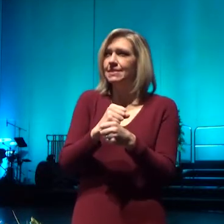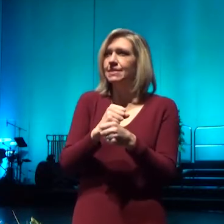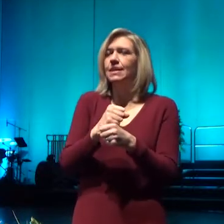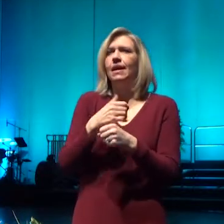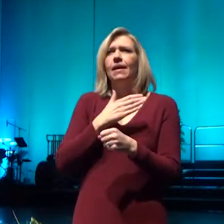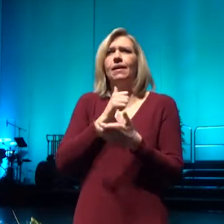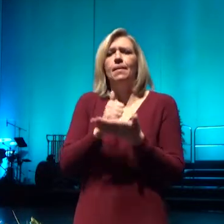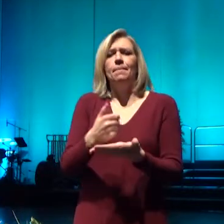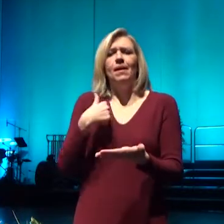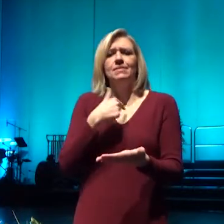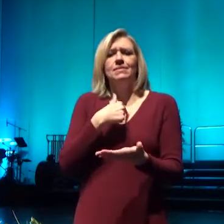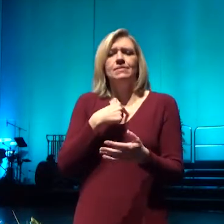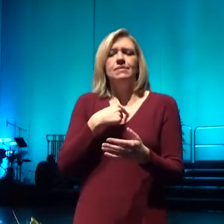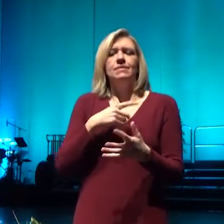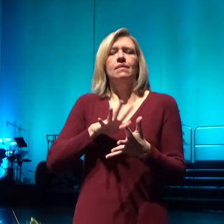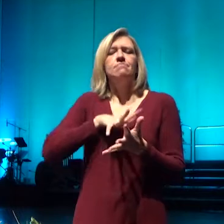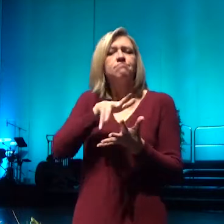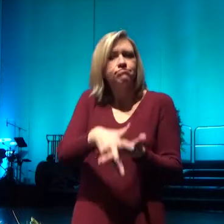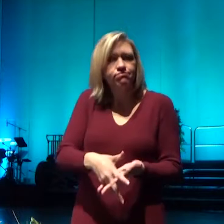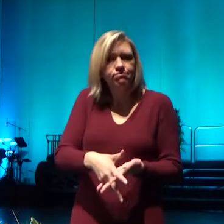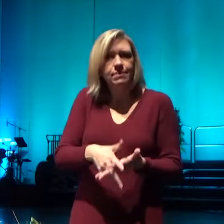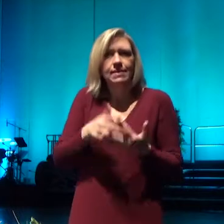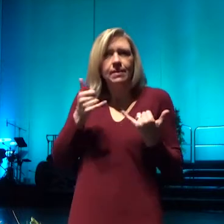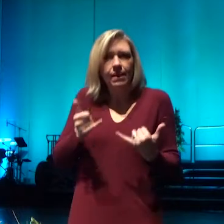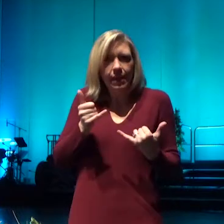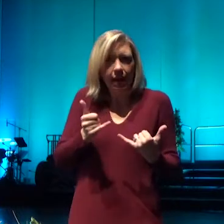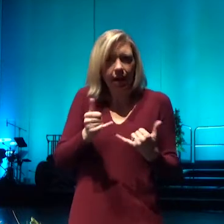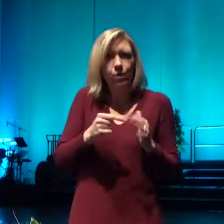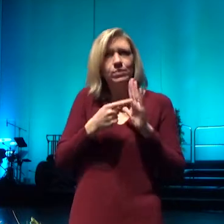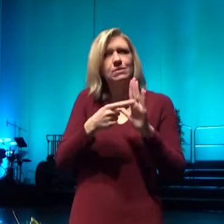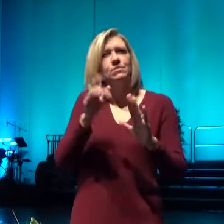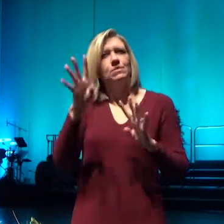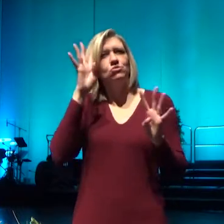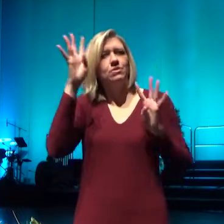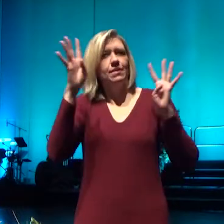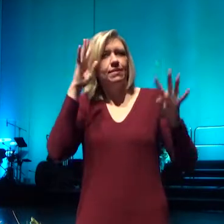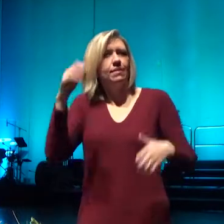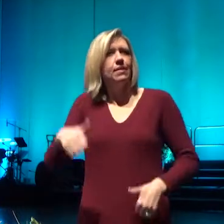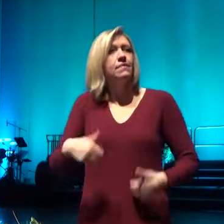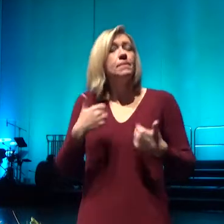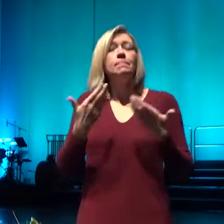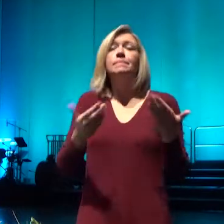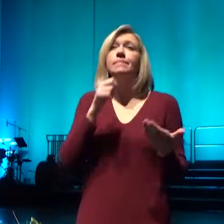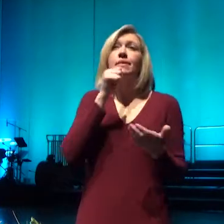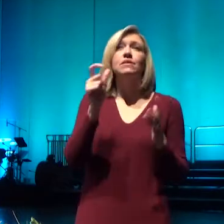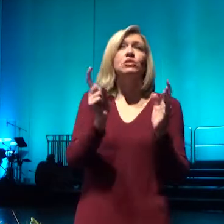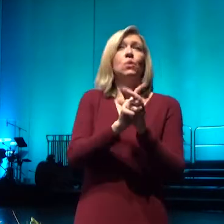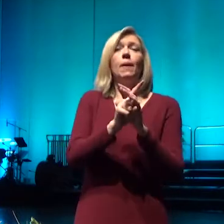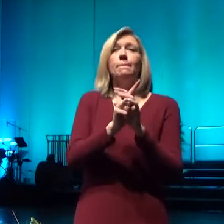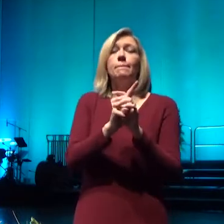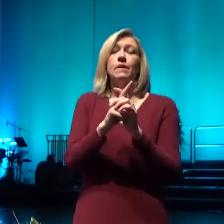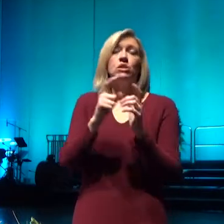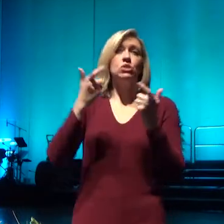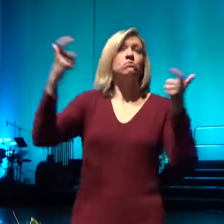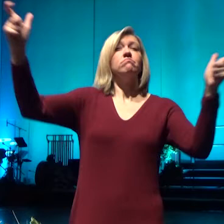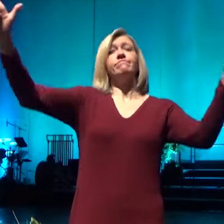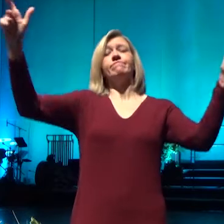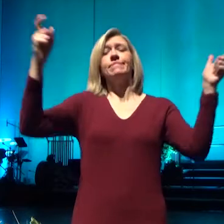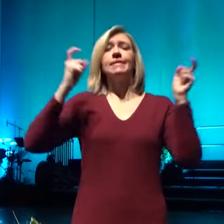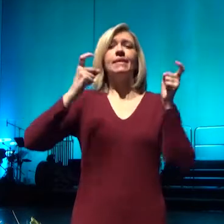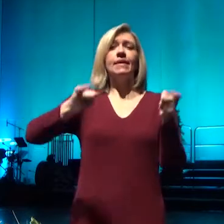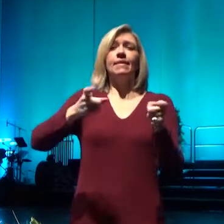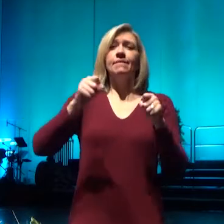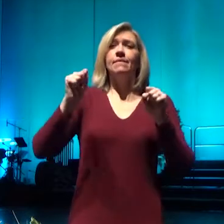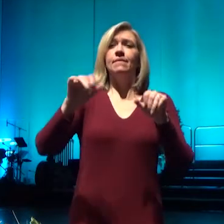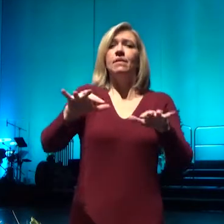this eternal now and express that creative life. It may not show up in some miraculous gift, but maybe in